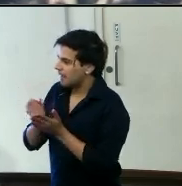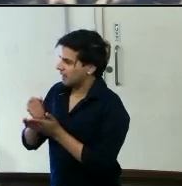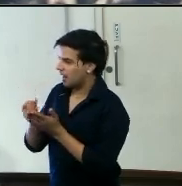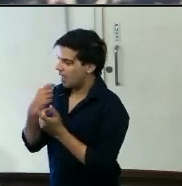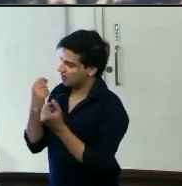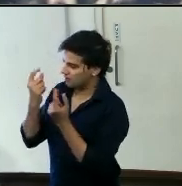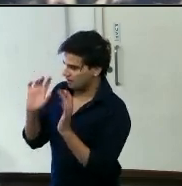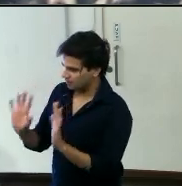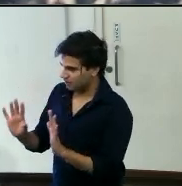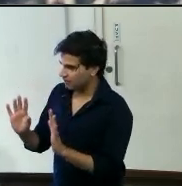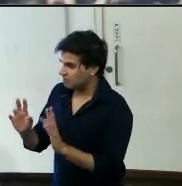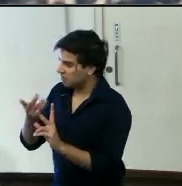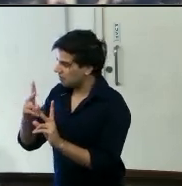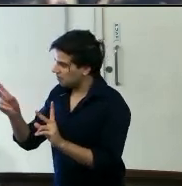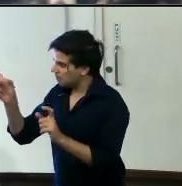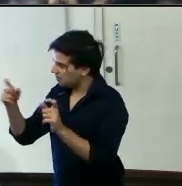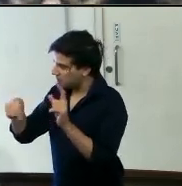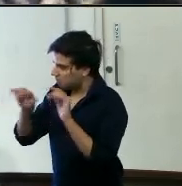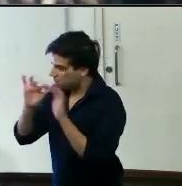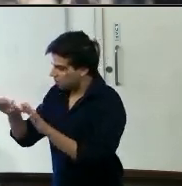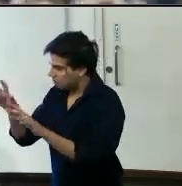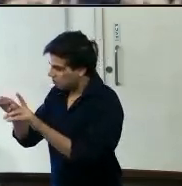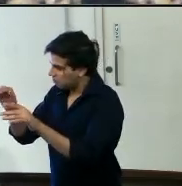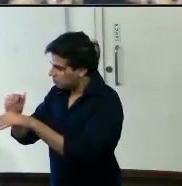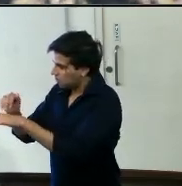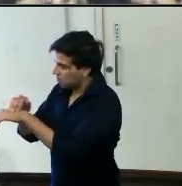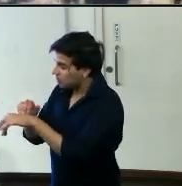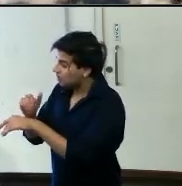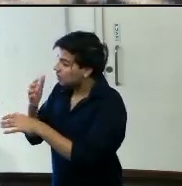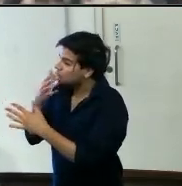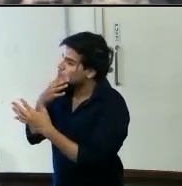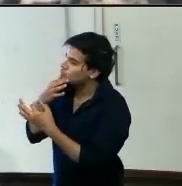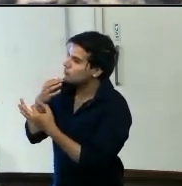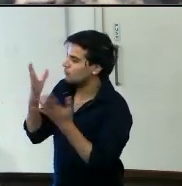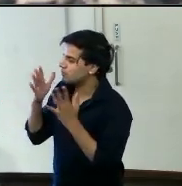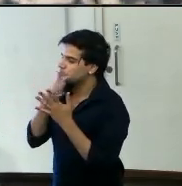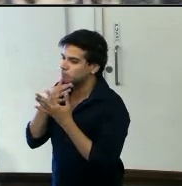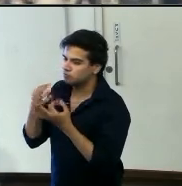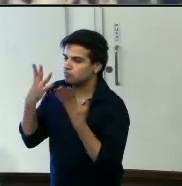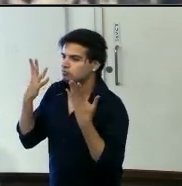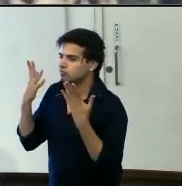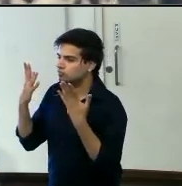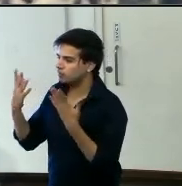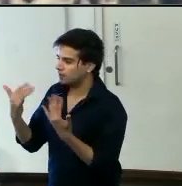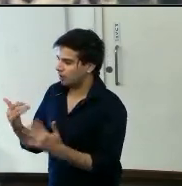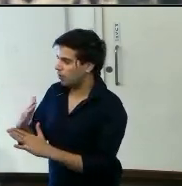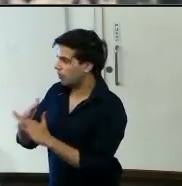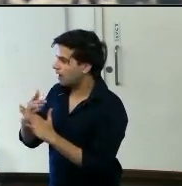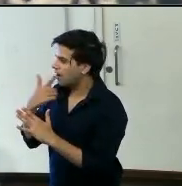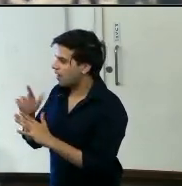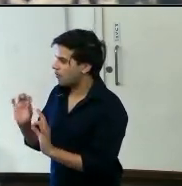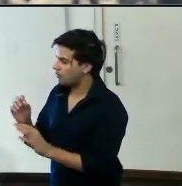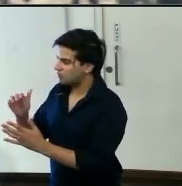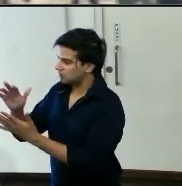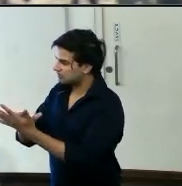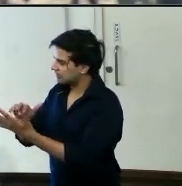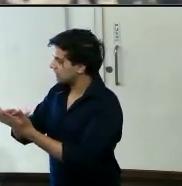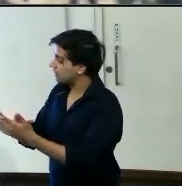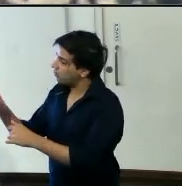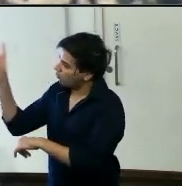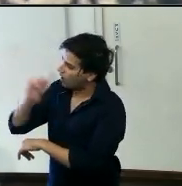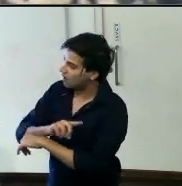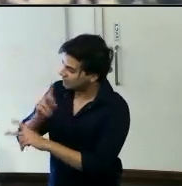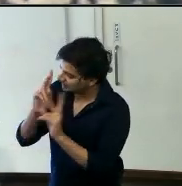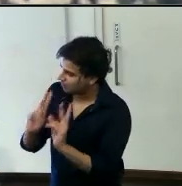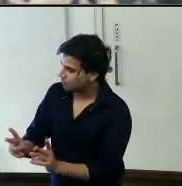of it? I mean, if too many people kind of, because it is so beautiful, it's restricted now to the visual. It's From day one, that's what we're